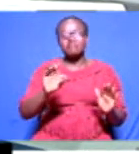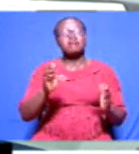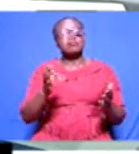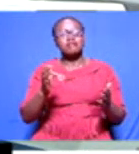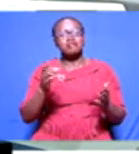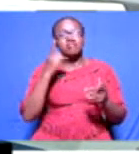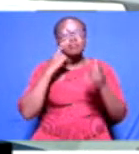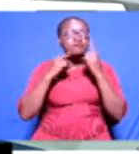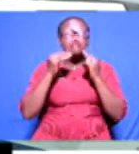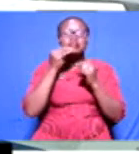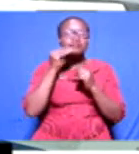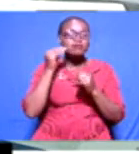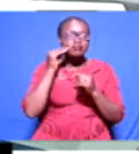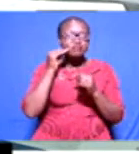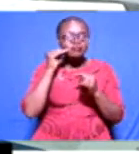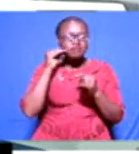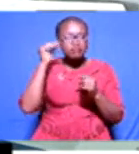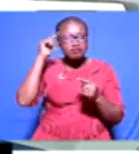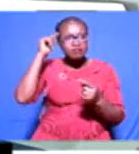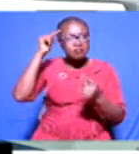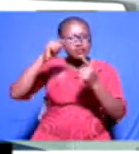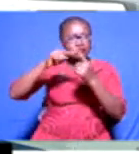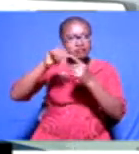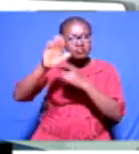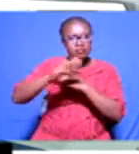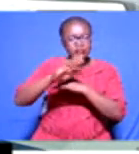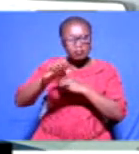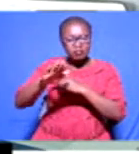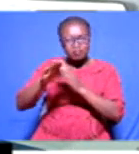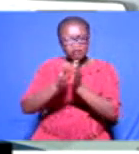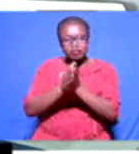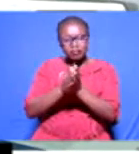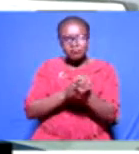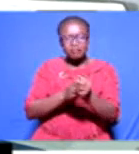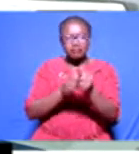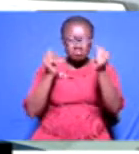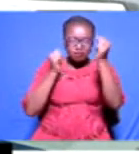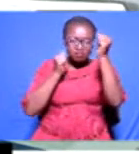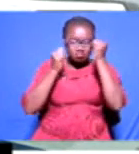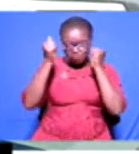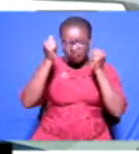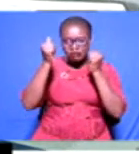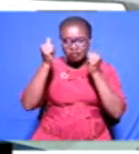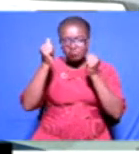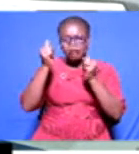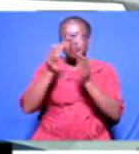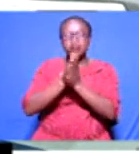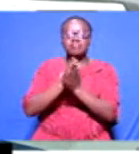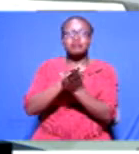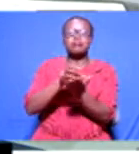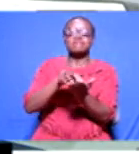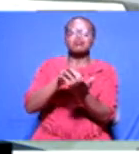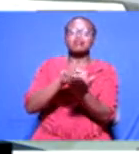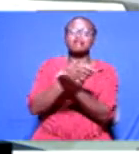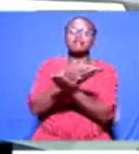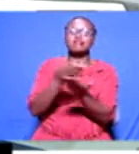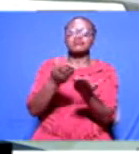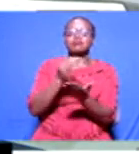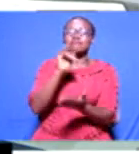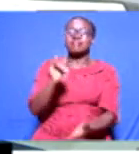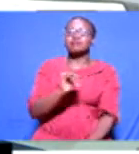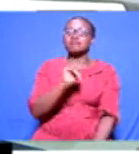Headed for Parliament buildings. The exercise was conducted with military precision, and here is more with John Jacob